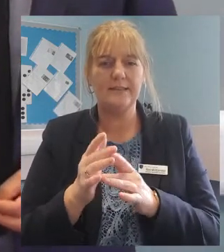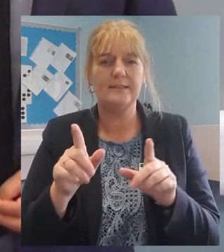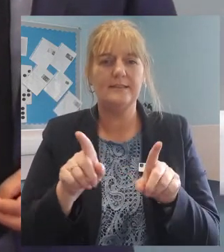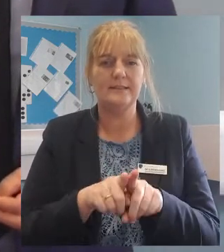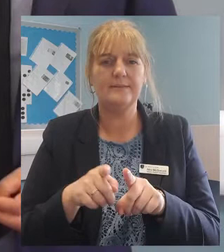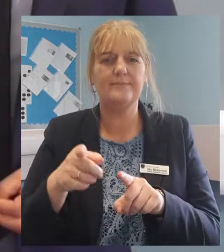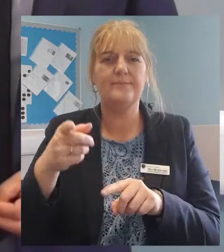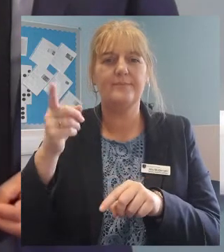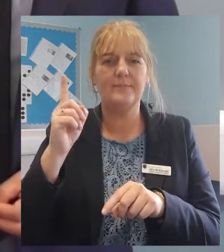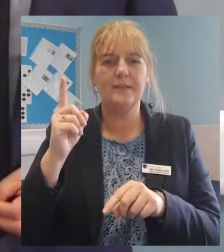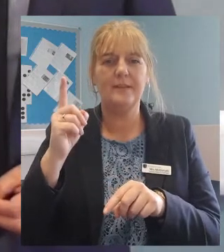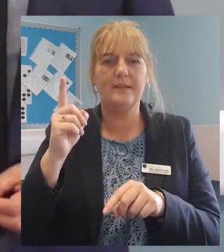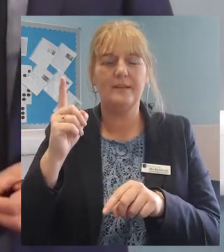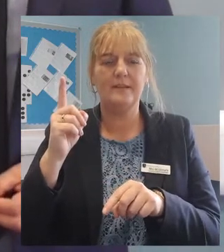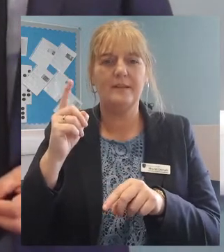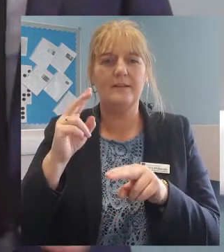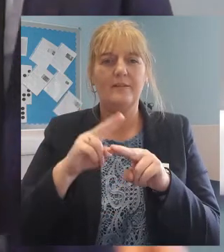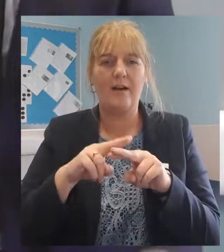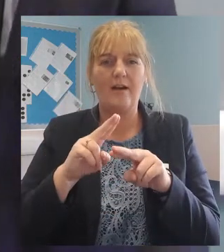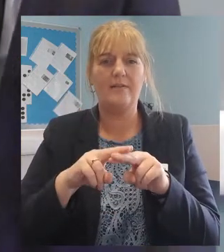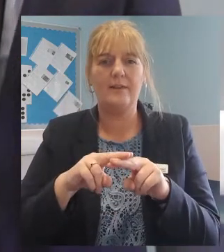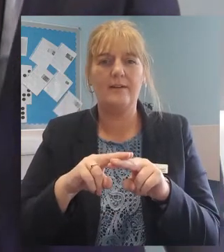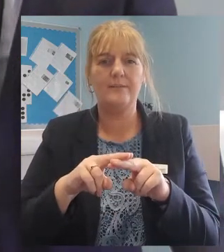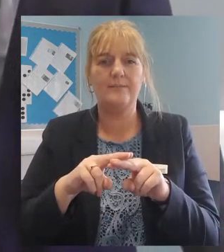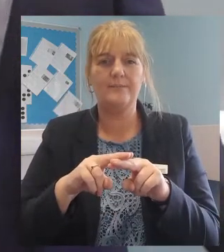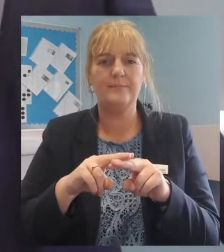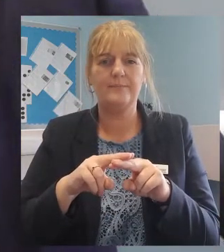to the glory of God the Father.